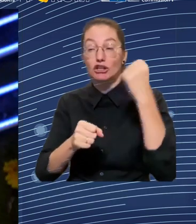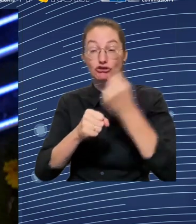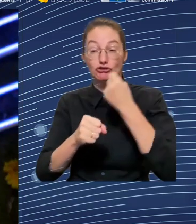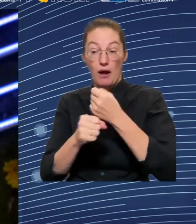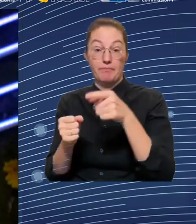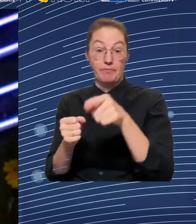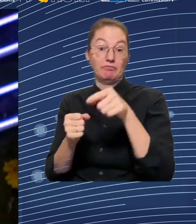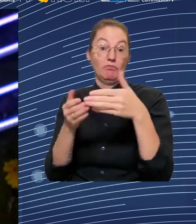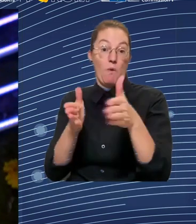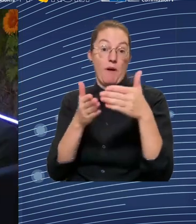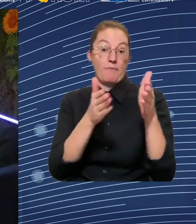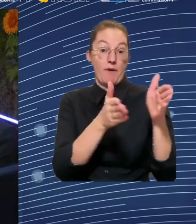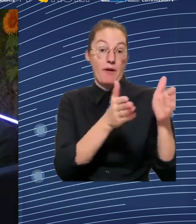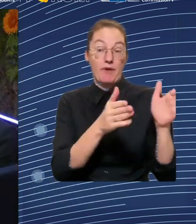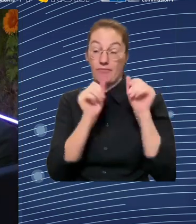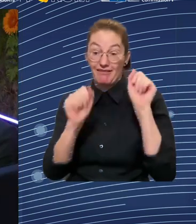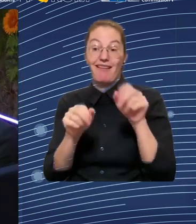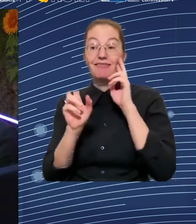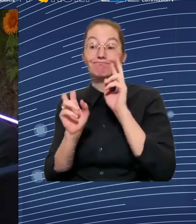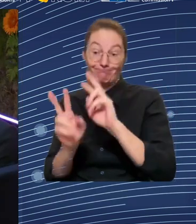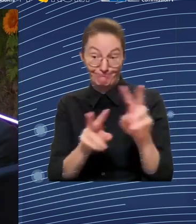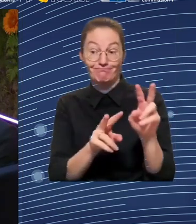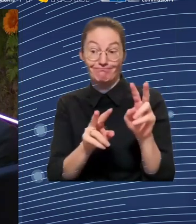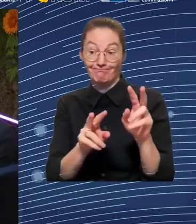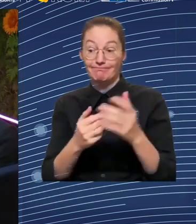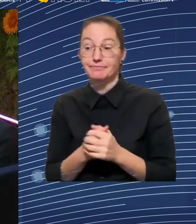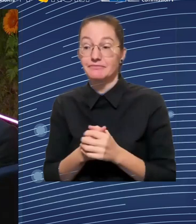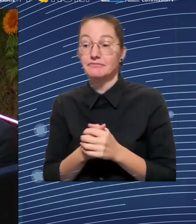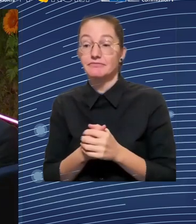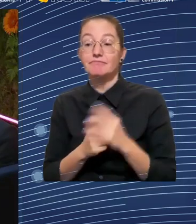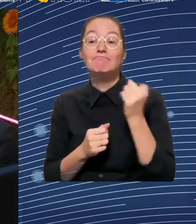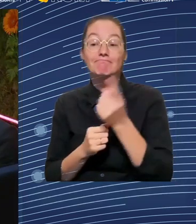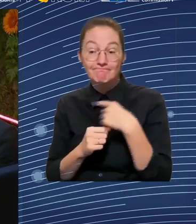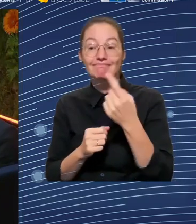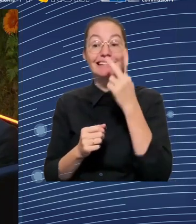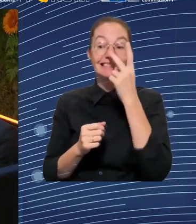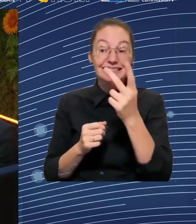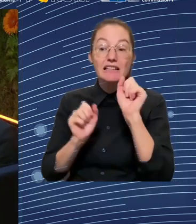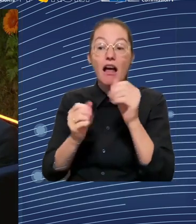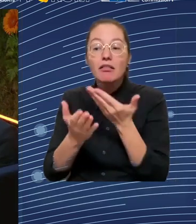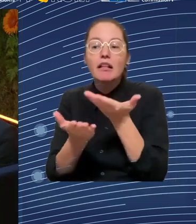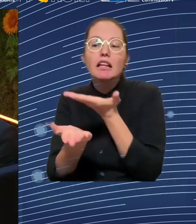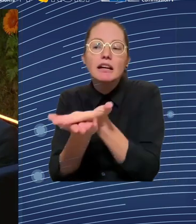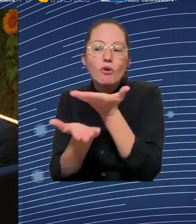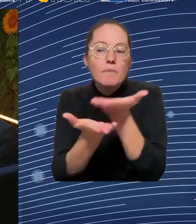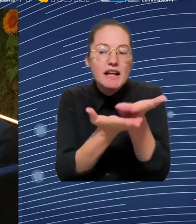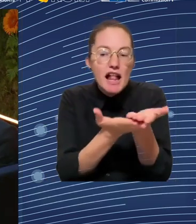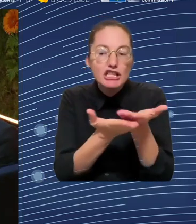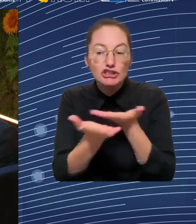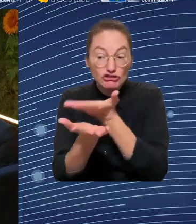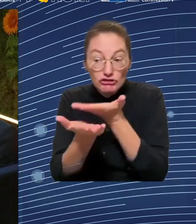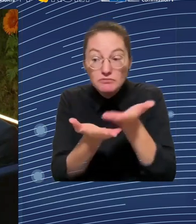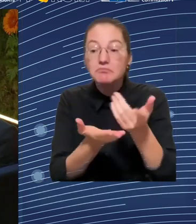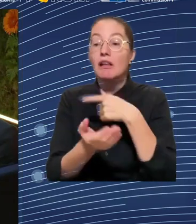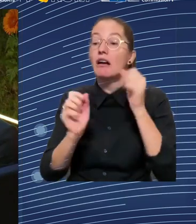for workers as well. Thank you. I'd like to open the floor to questions from